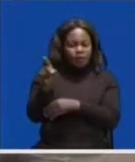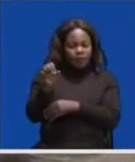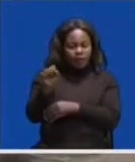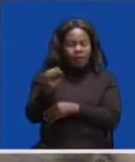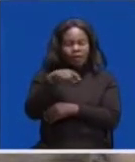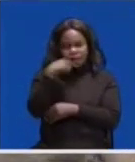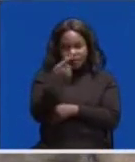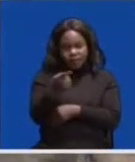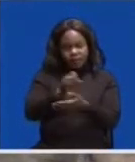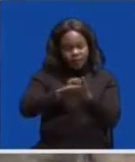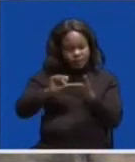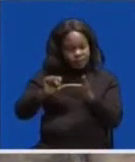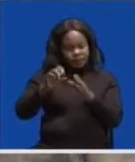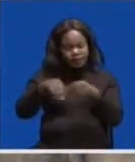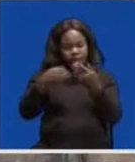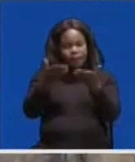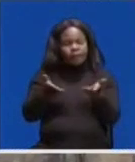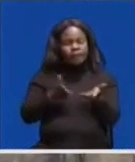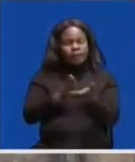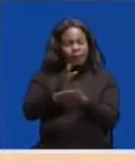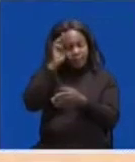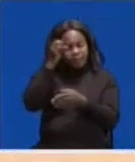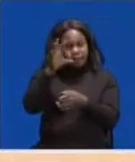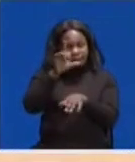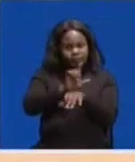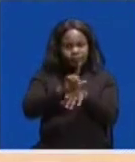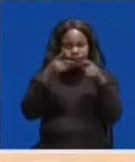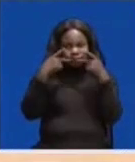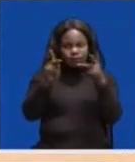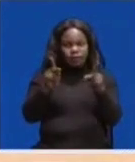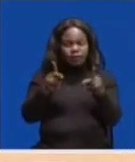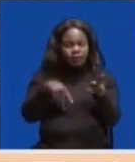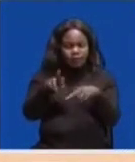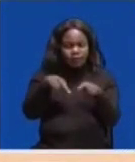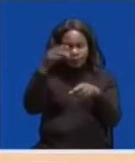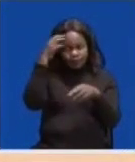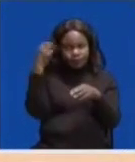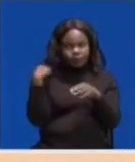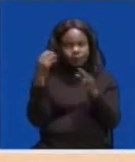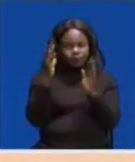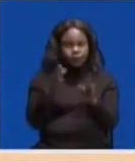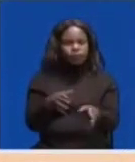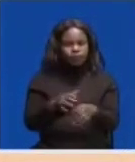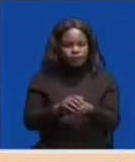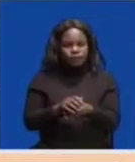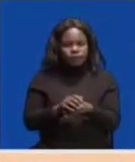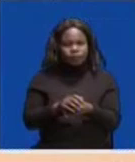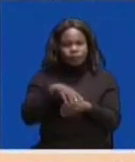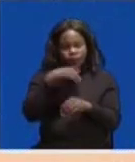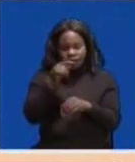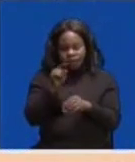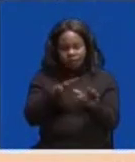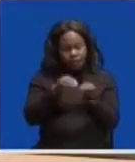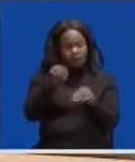Secretary has said in a statement released by Ministry of Labour Public Relations Officer Inutu Mushambatwa that the move